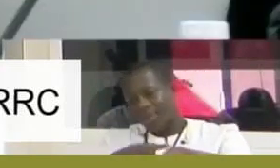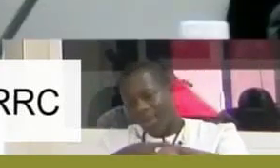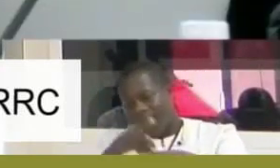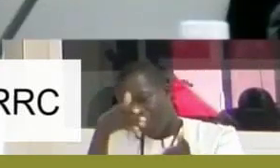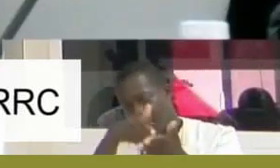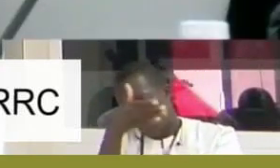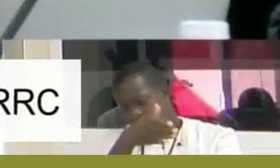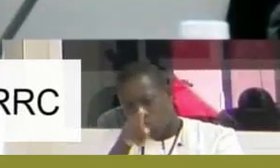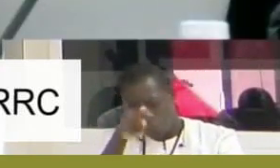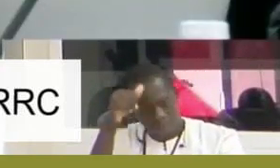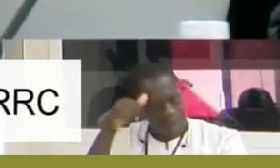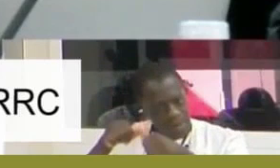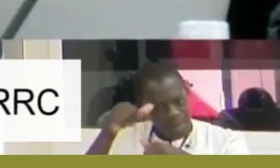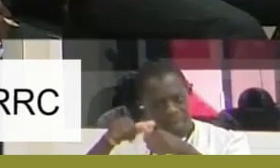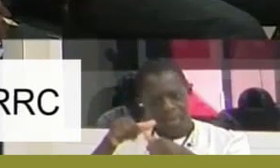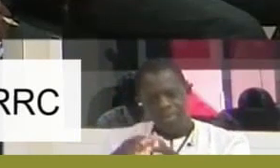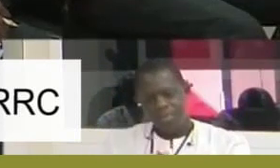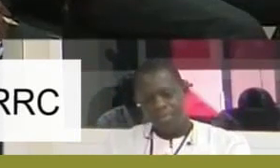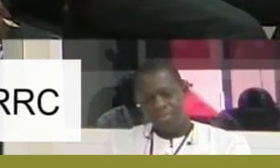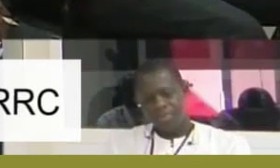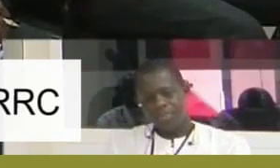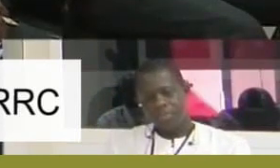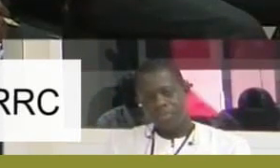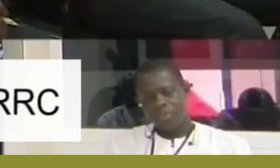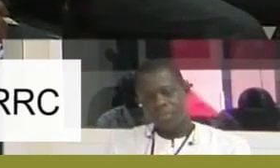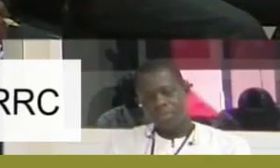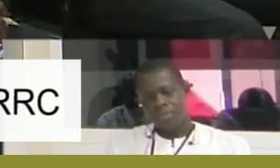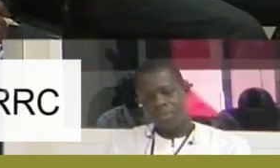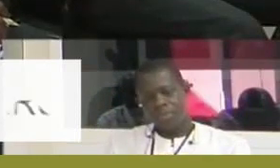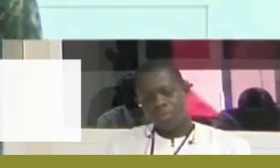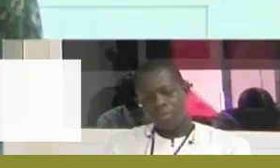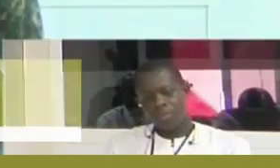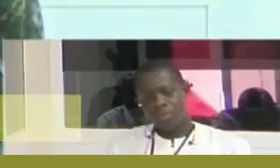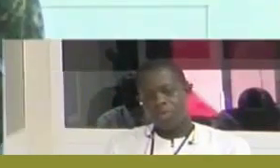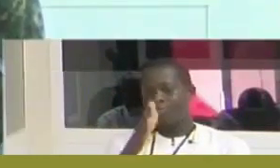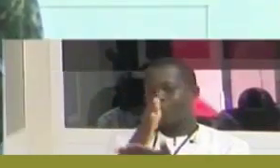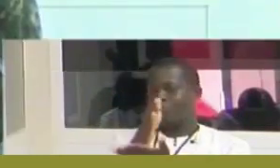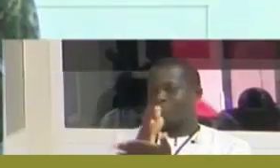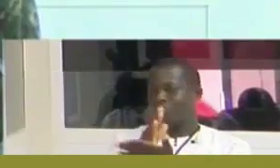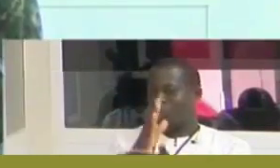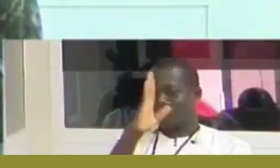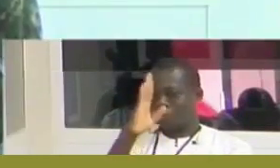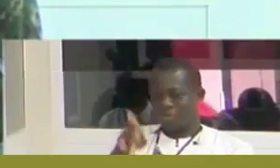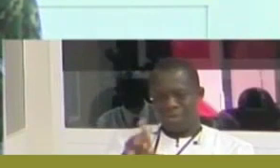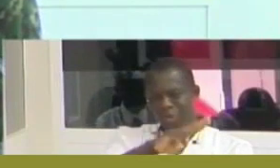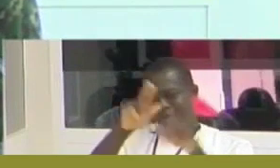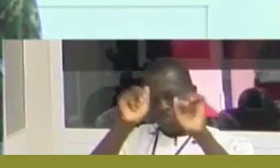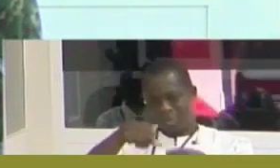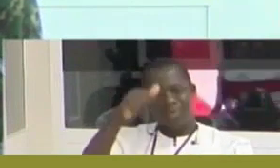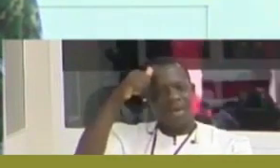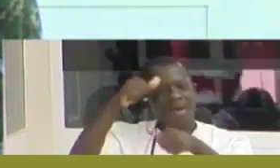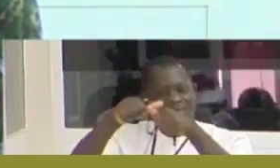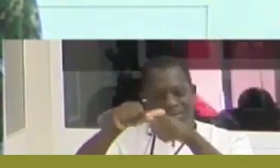Do you recall? Ndax mën nga fatale ku ban waxtu ngeen ega fofu? Ah, wax deug yalla mënuma fatale ku waxtu bi nak.